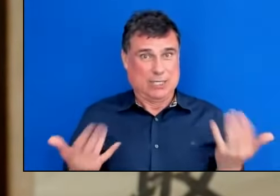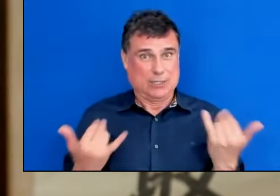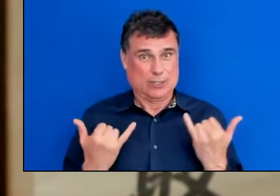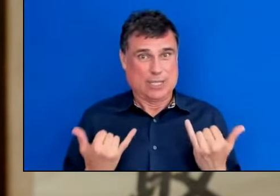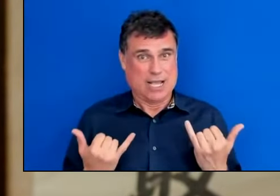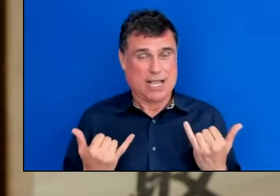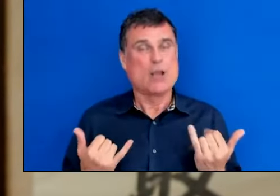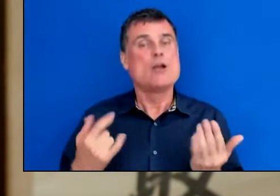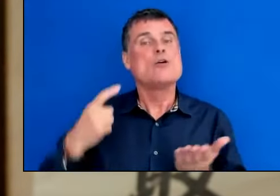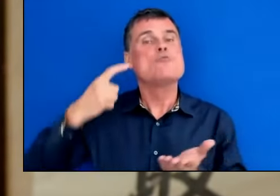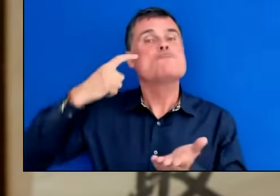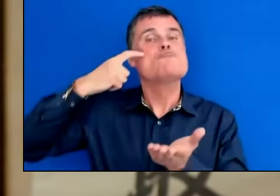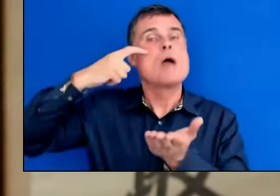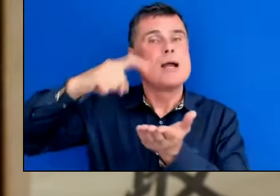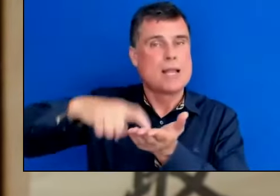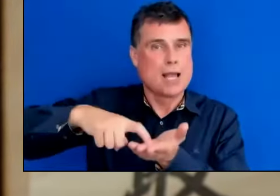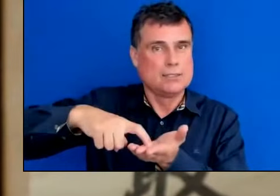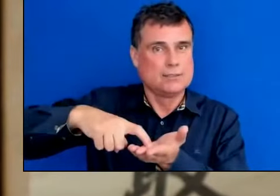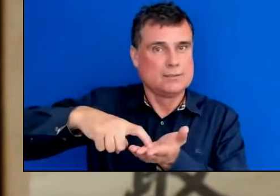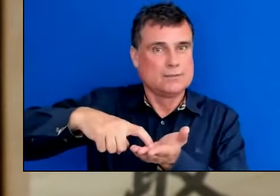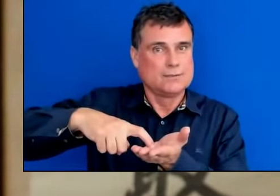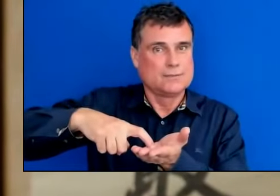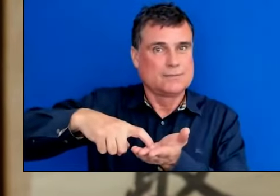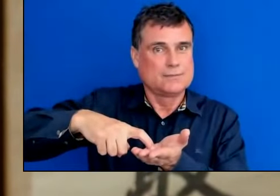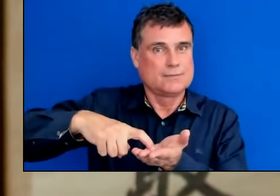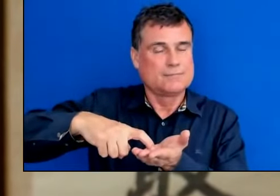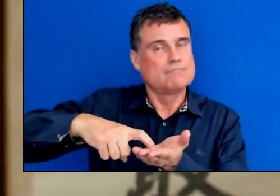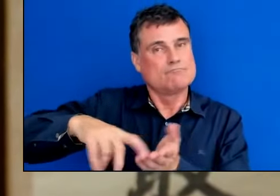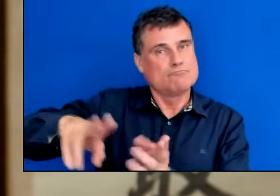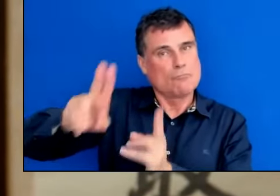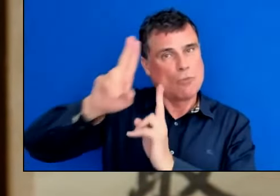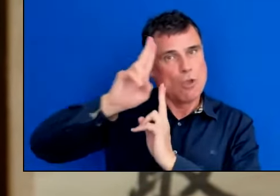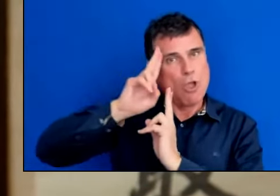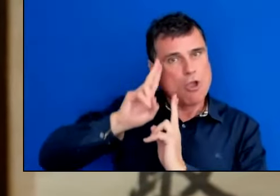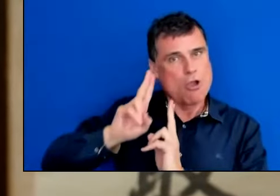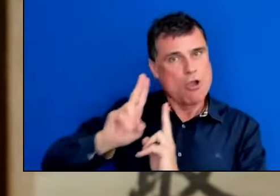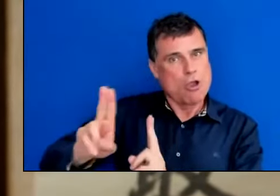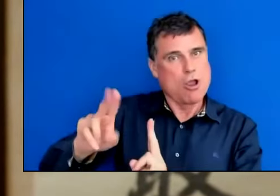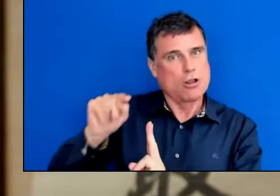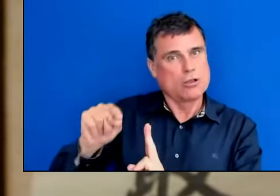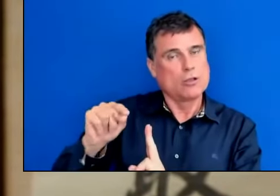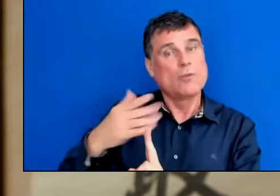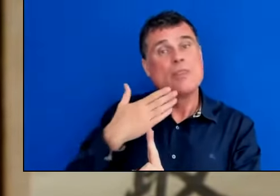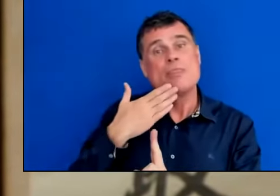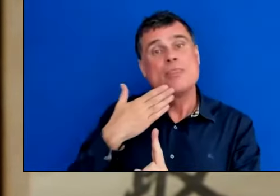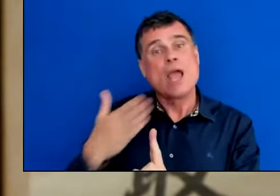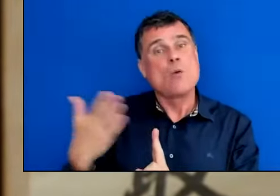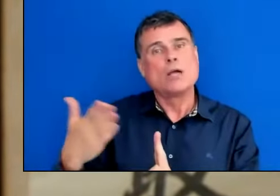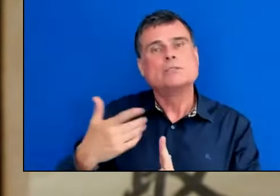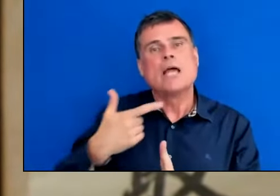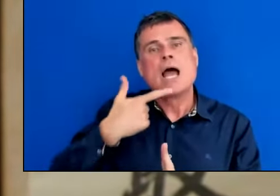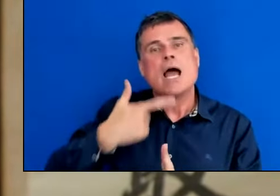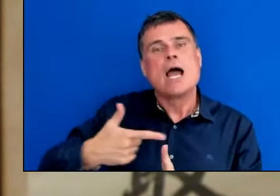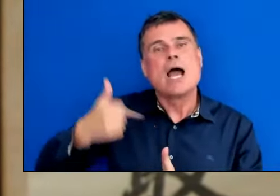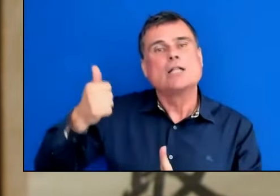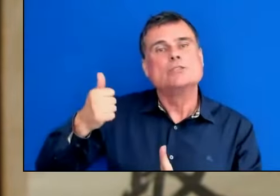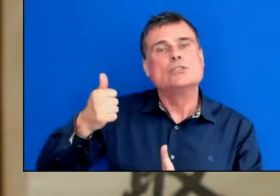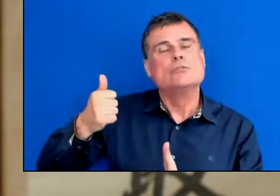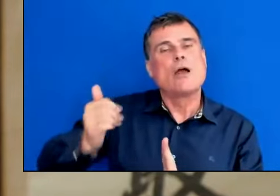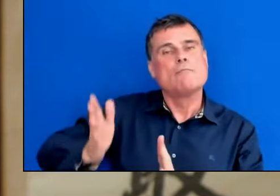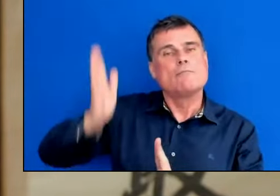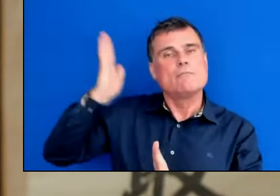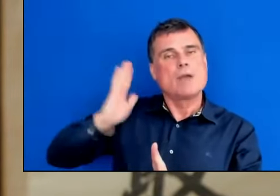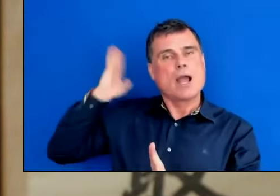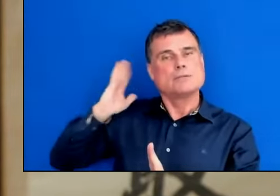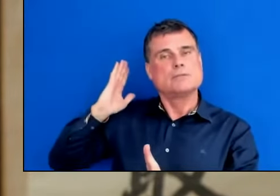We're here today as witnesses to honor with great thanks our elders, past and present, and